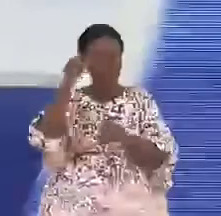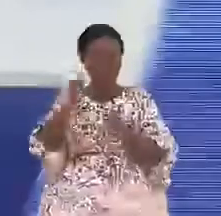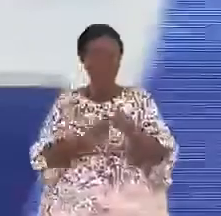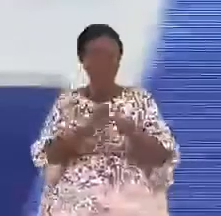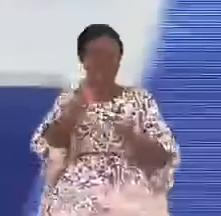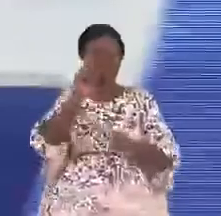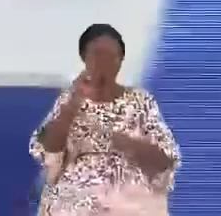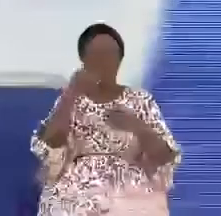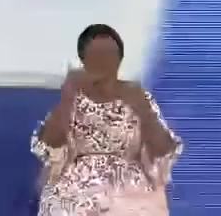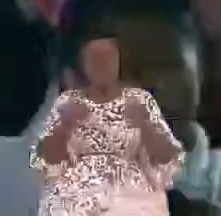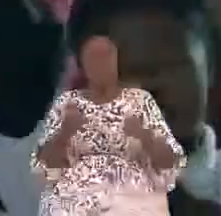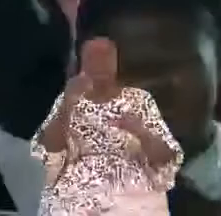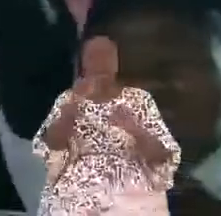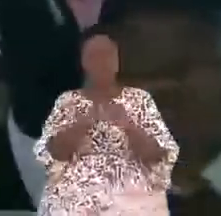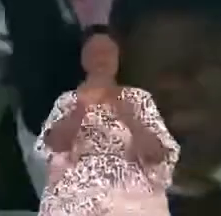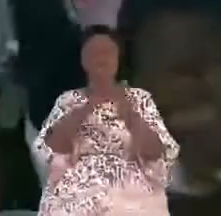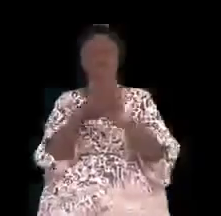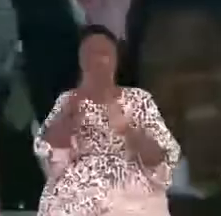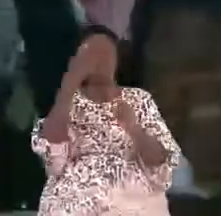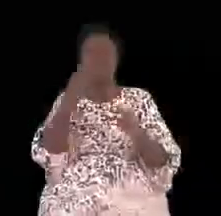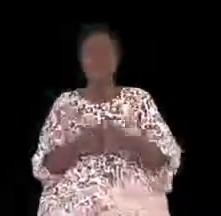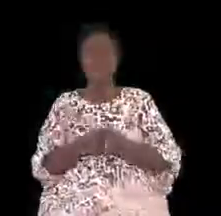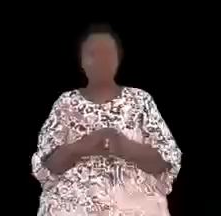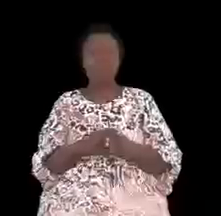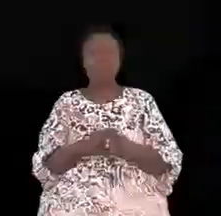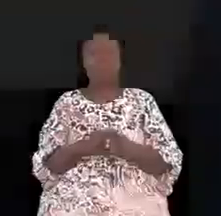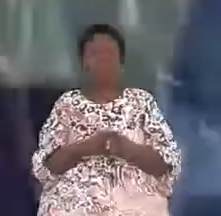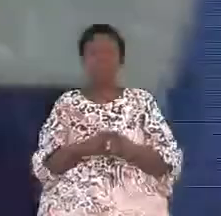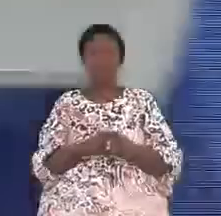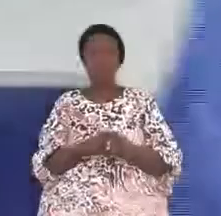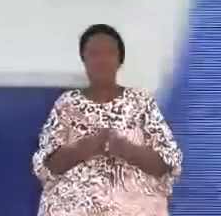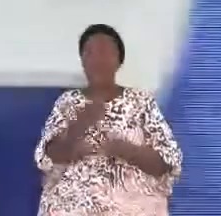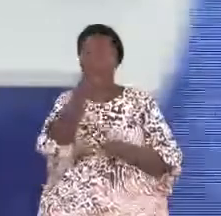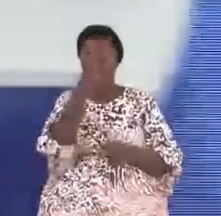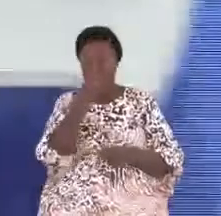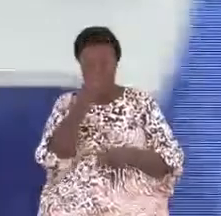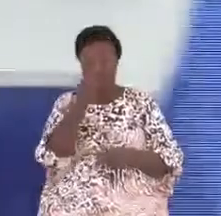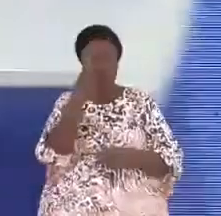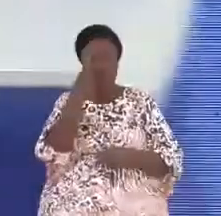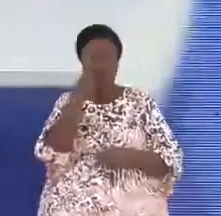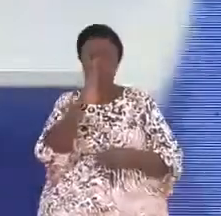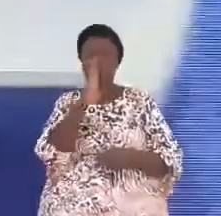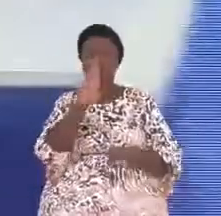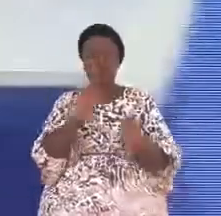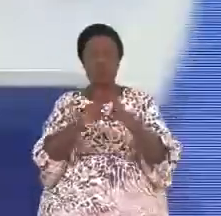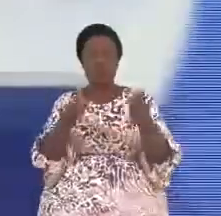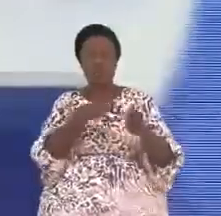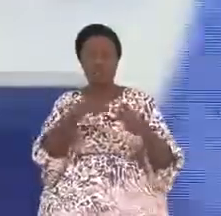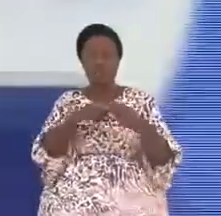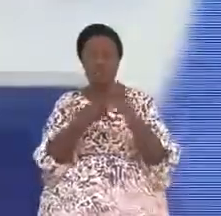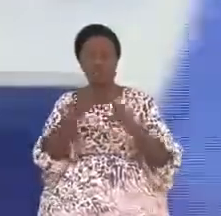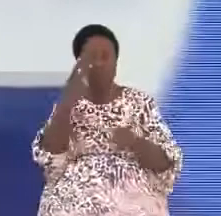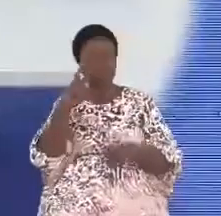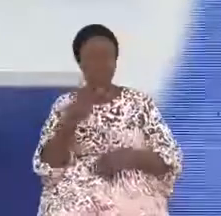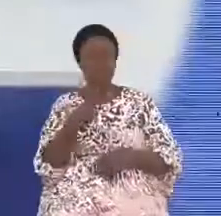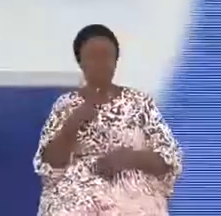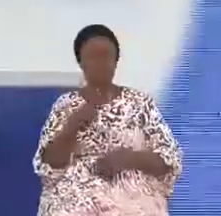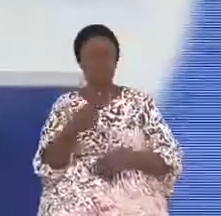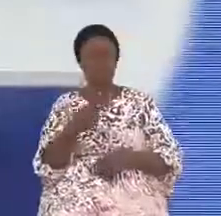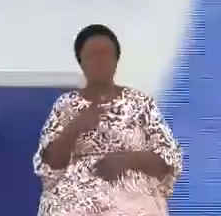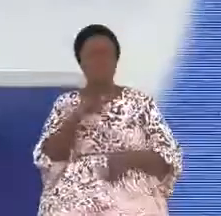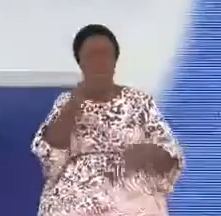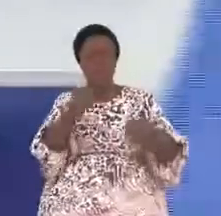jesus name blind eyes be opened and begin to see live